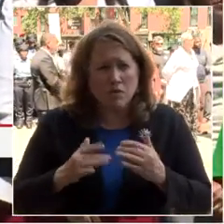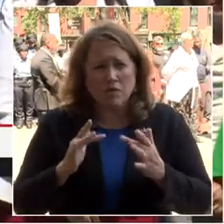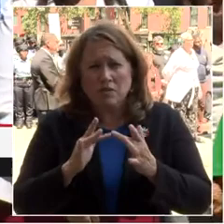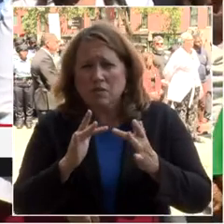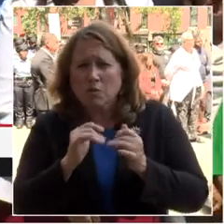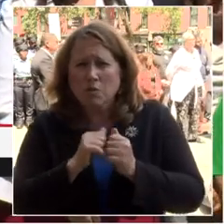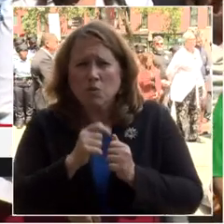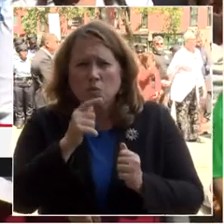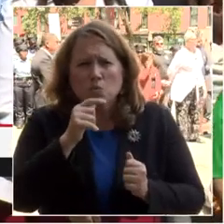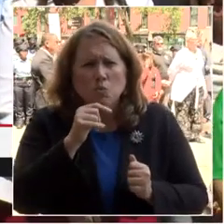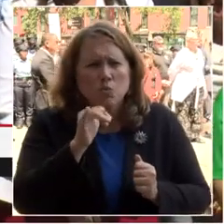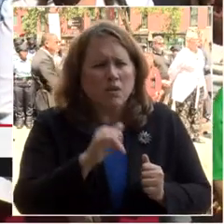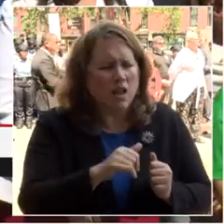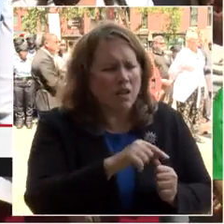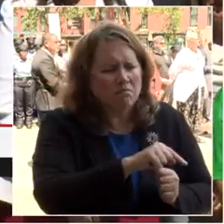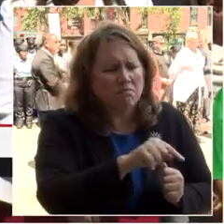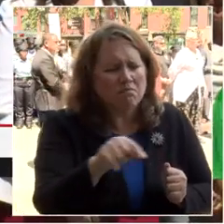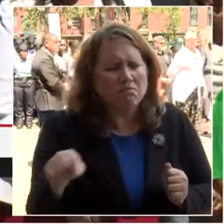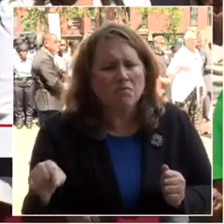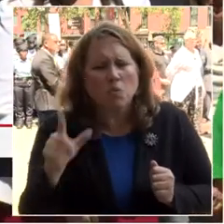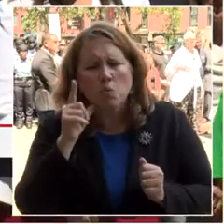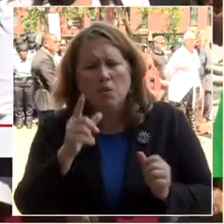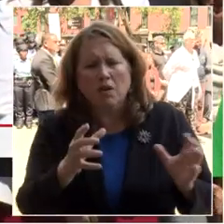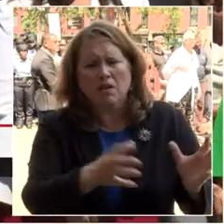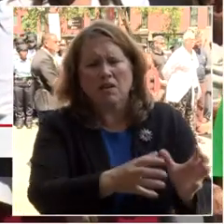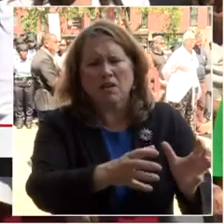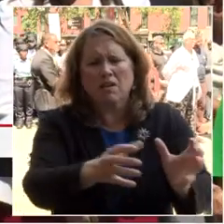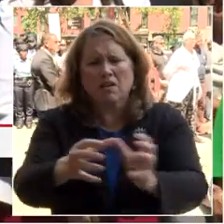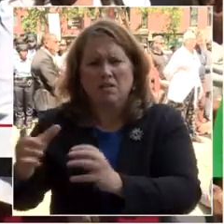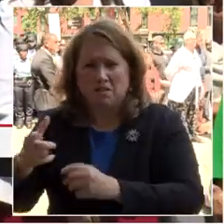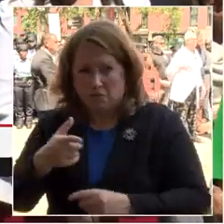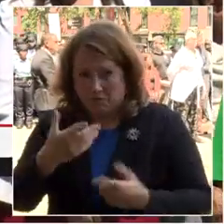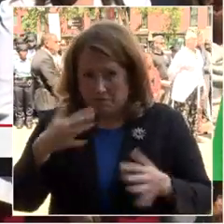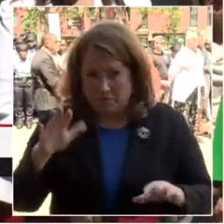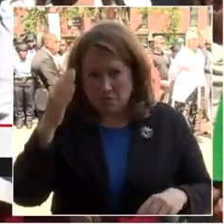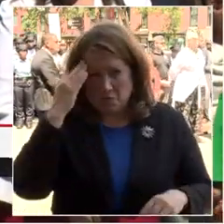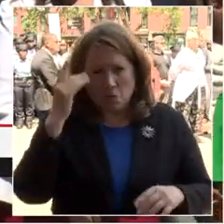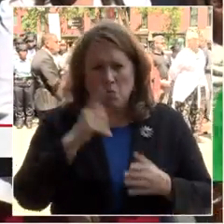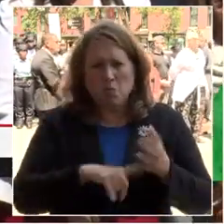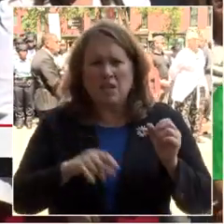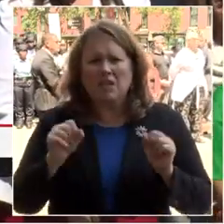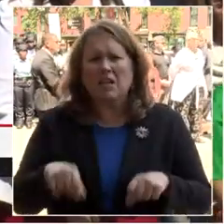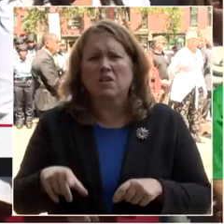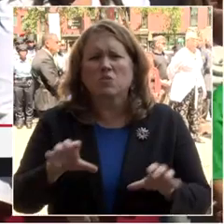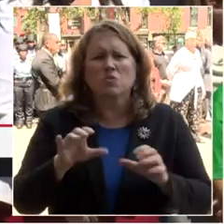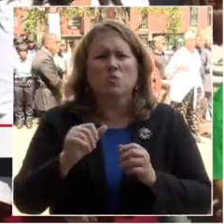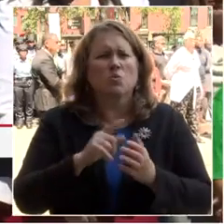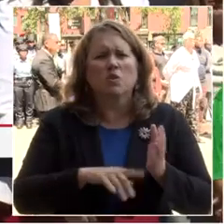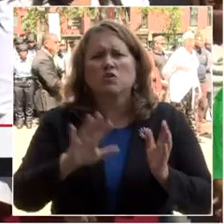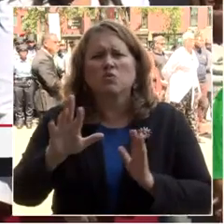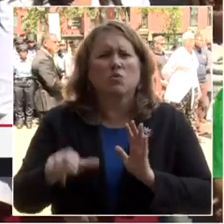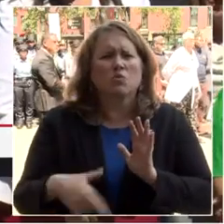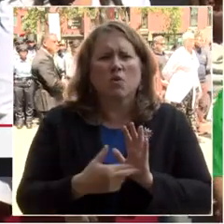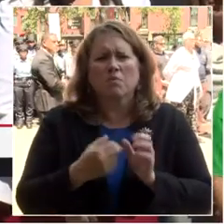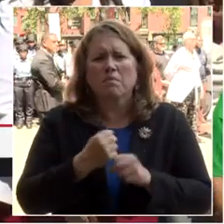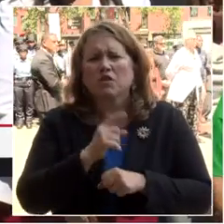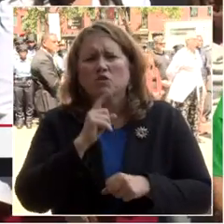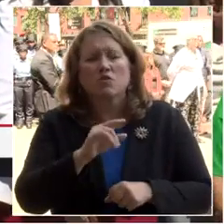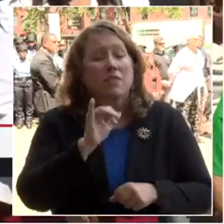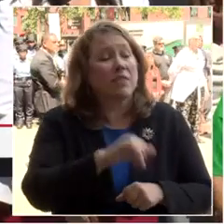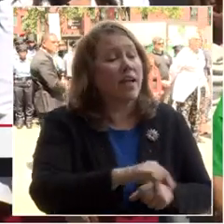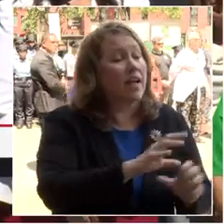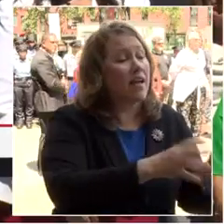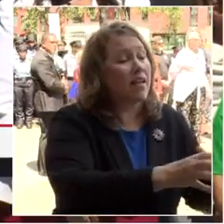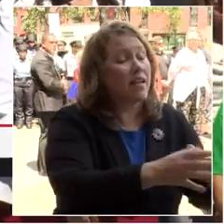you know are happening that haven't reached out to you? And what can you all do, and what role are you trying to play to make those events as safe as possible? Well, all